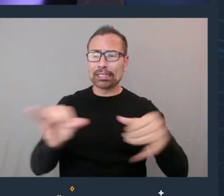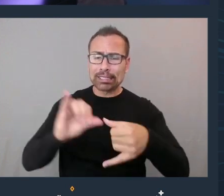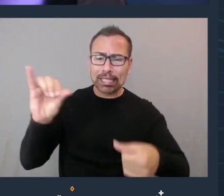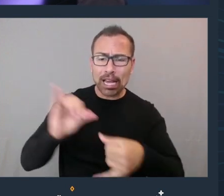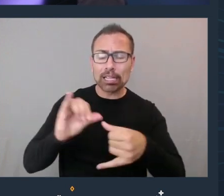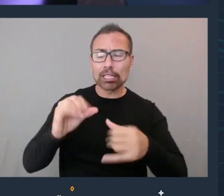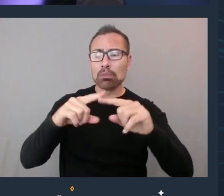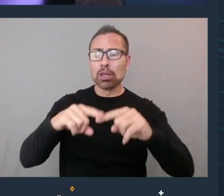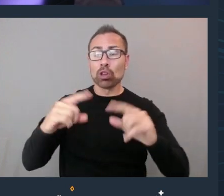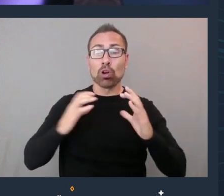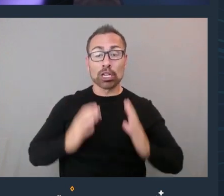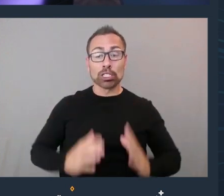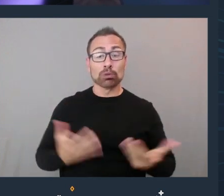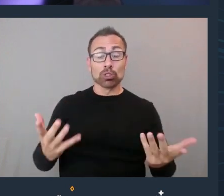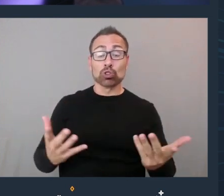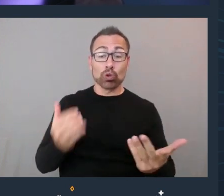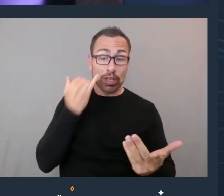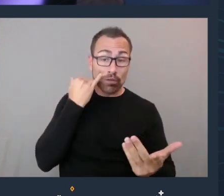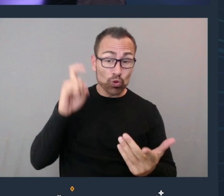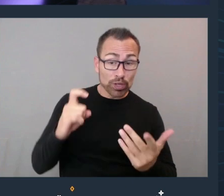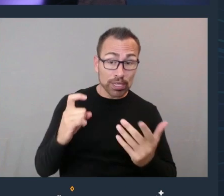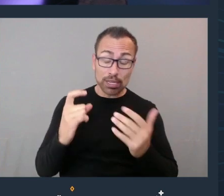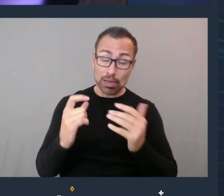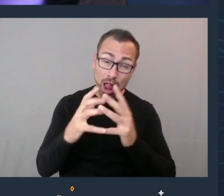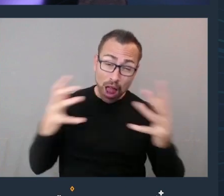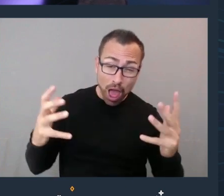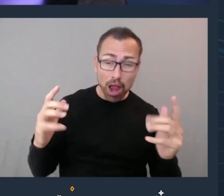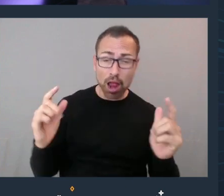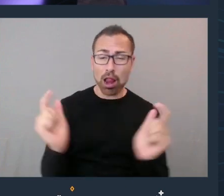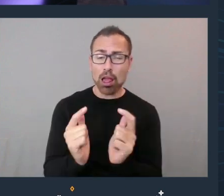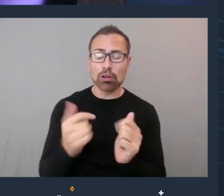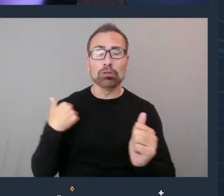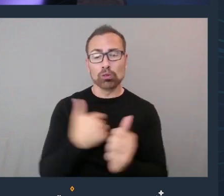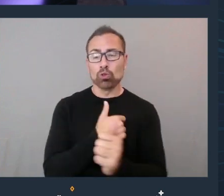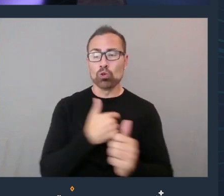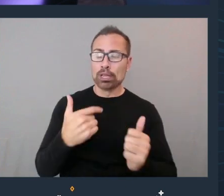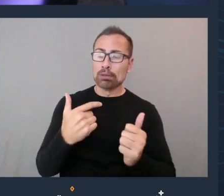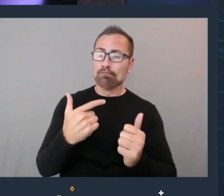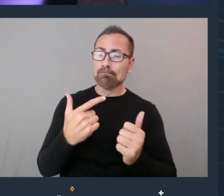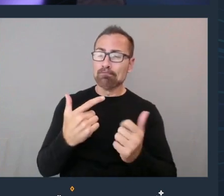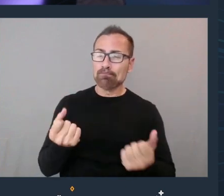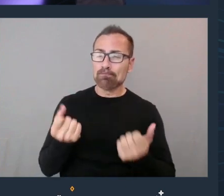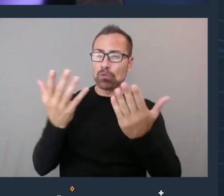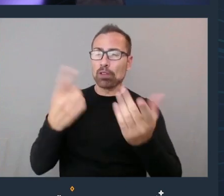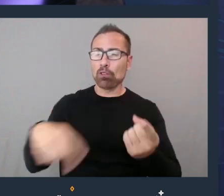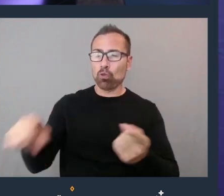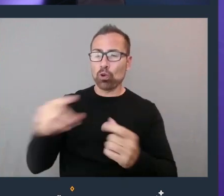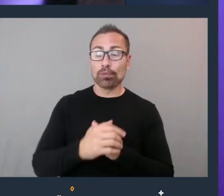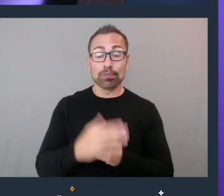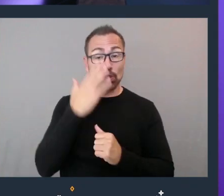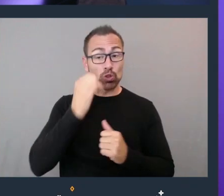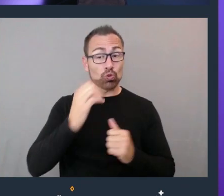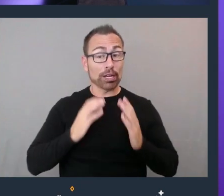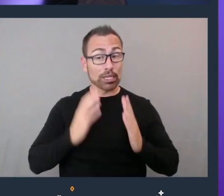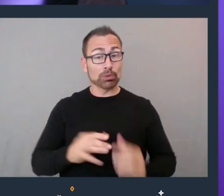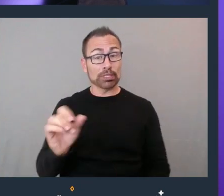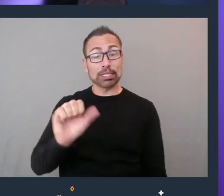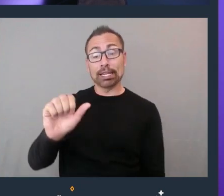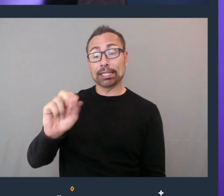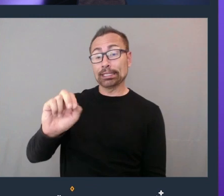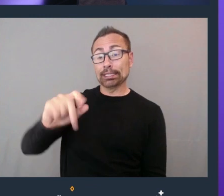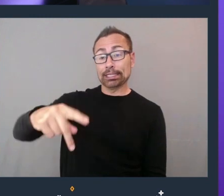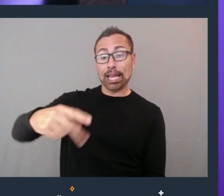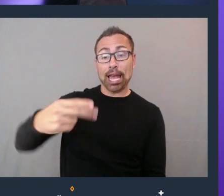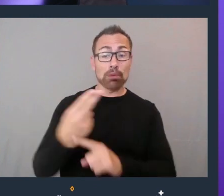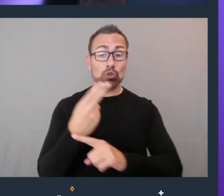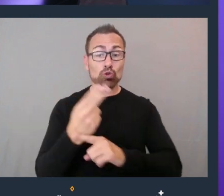second, that's our job to deliver that for you. And that's one of the reasons that customers like Snap use S3 in leveraging our massive